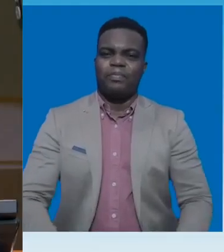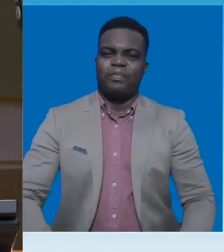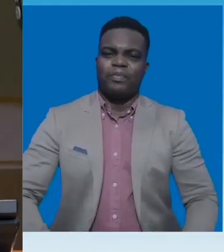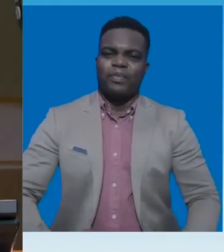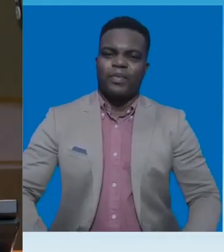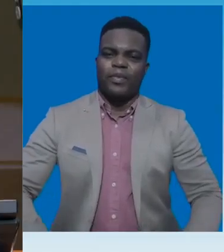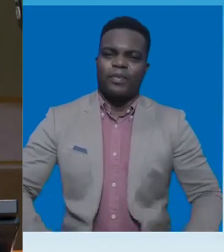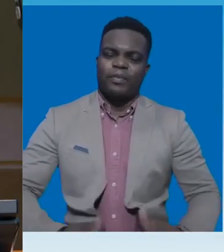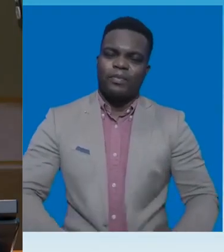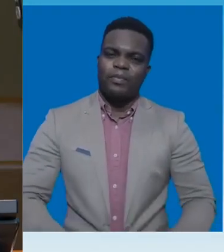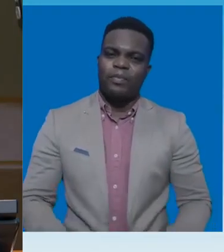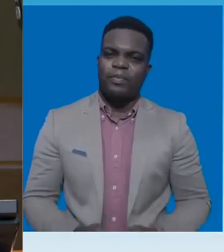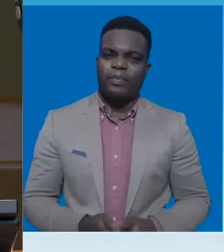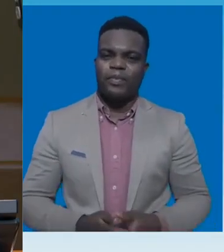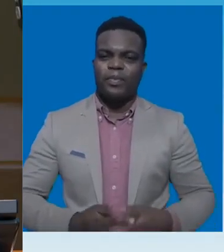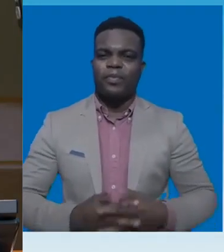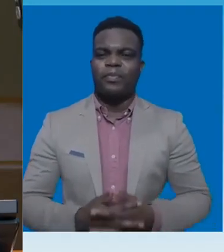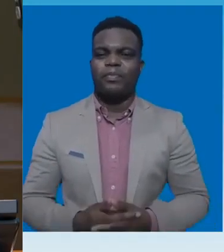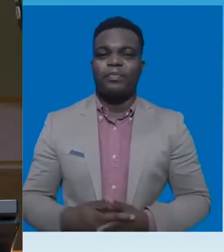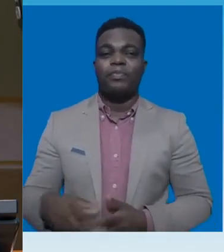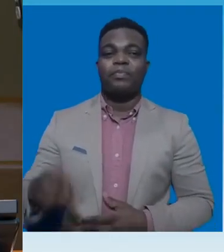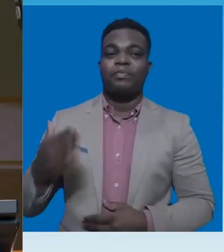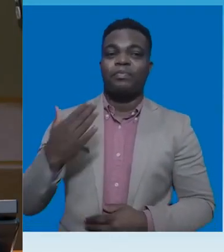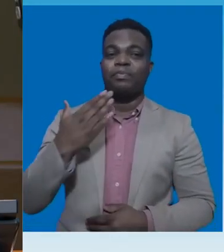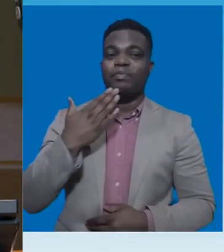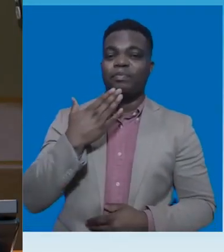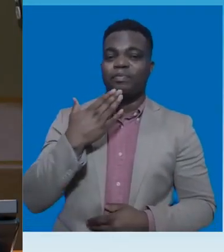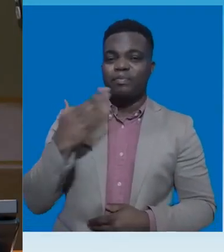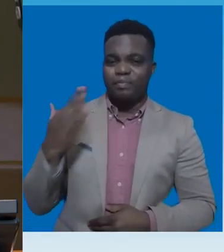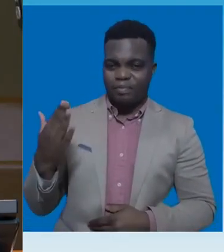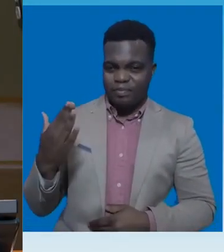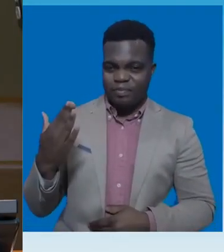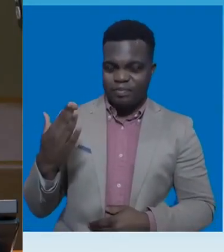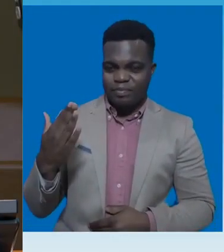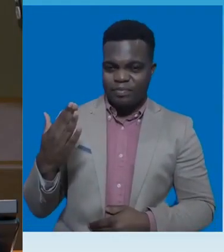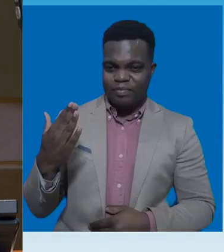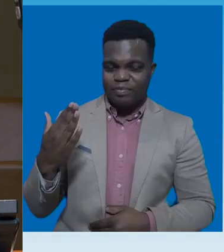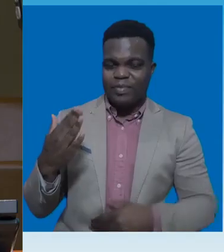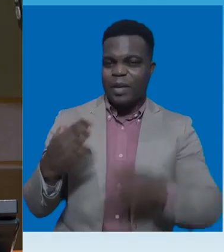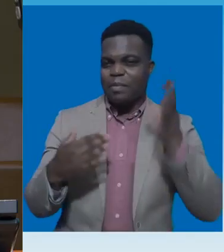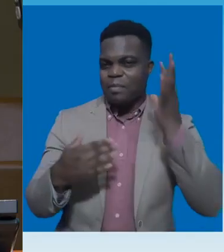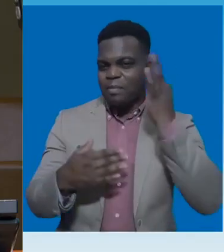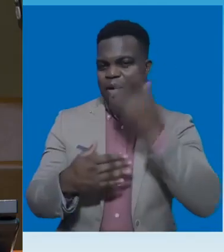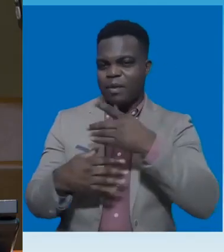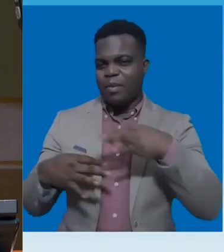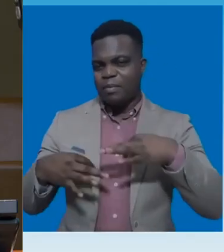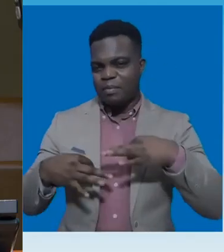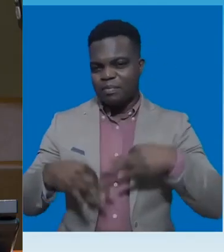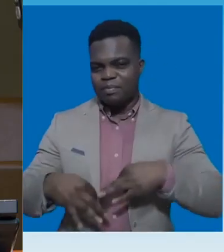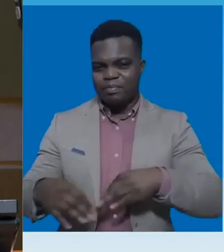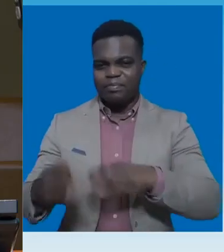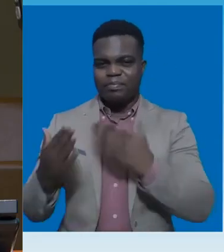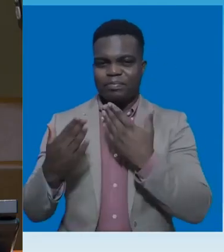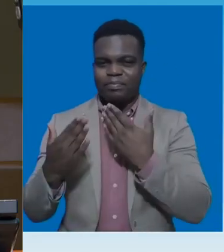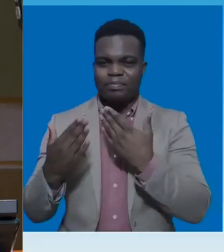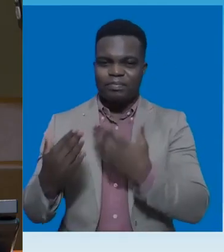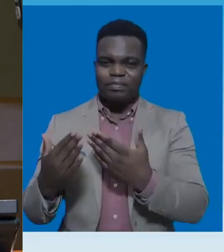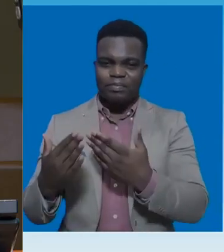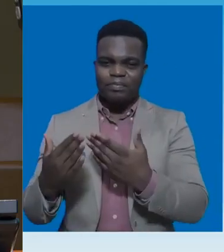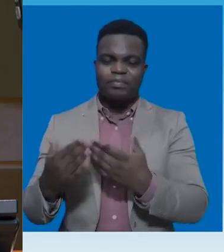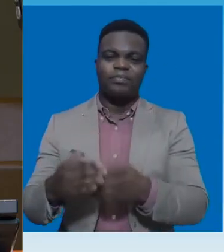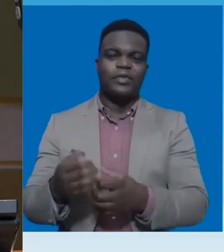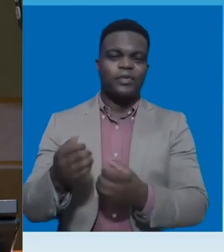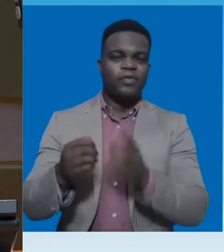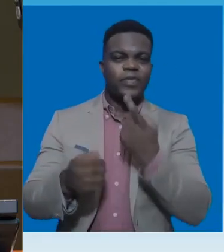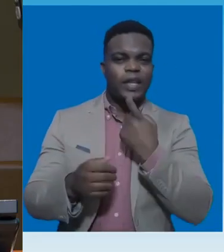Thank you very much, Excellency, and thank you for the support of Finland over the past years